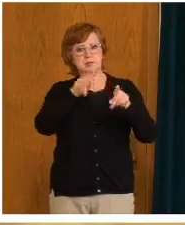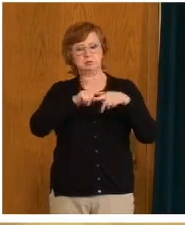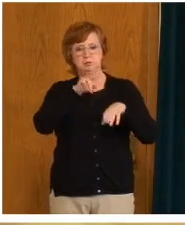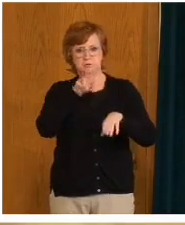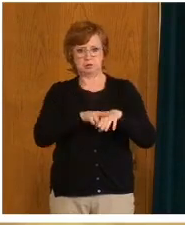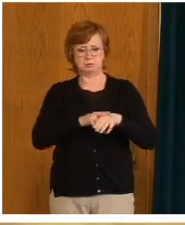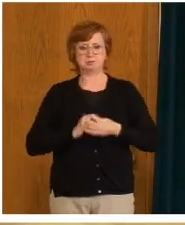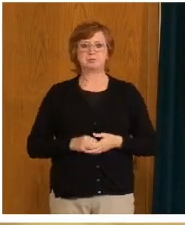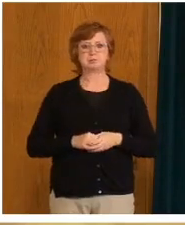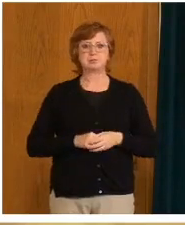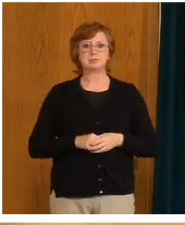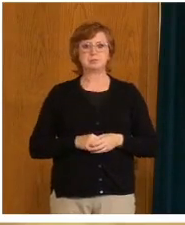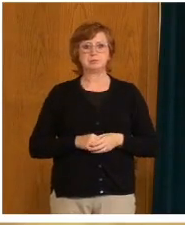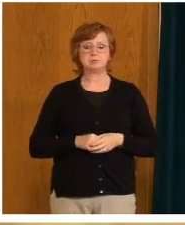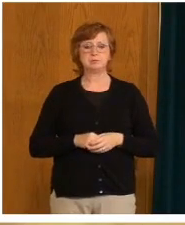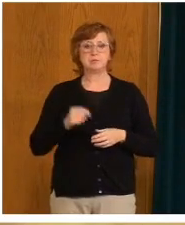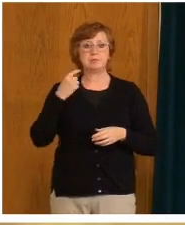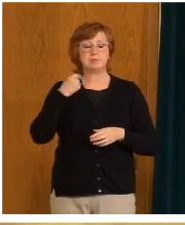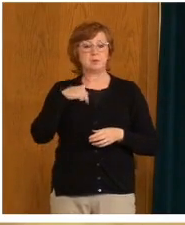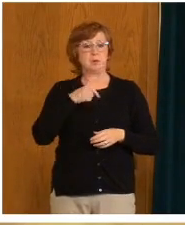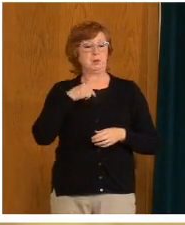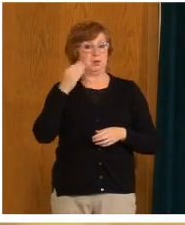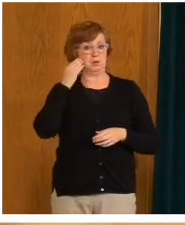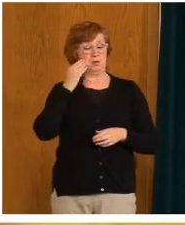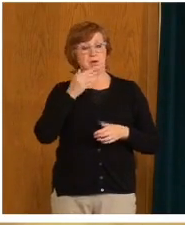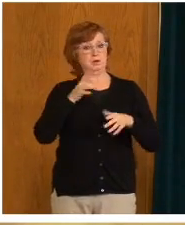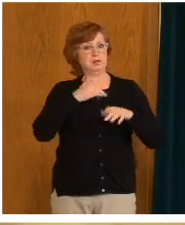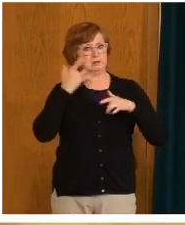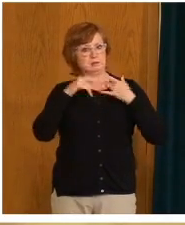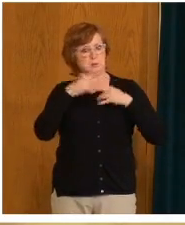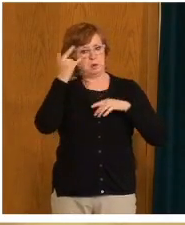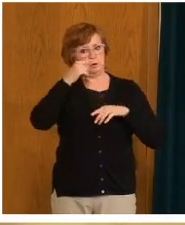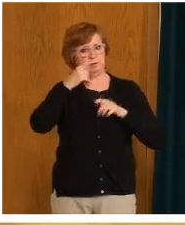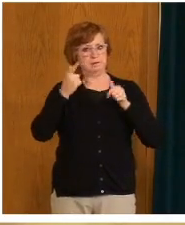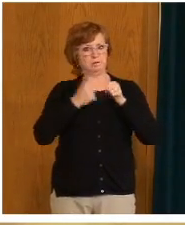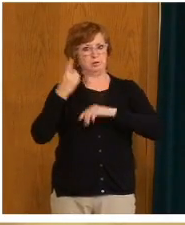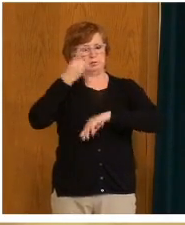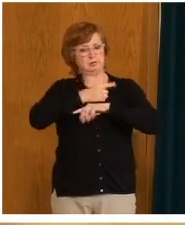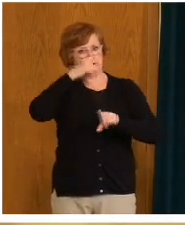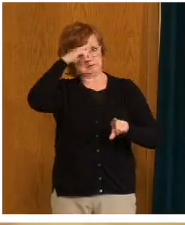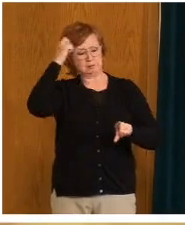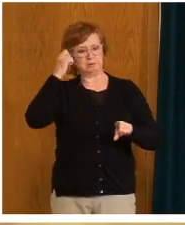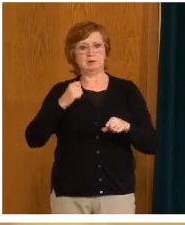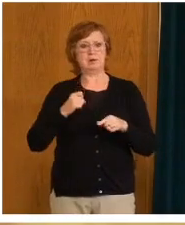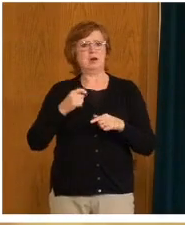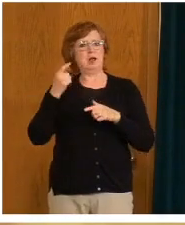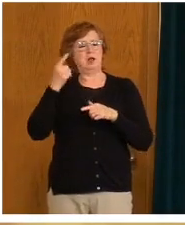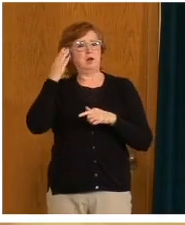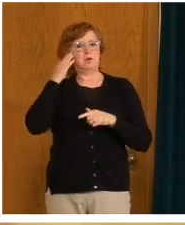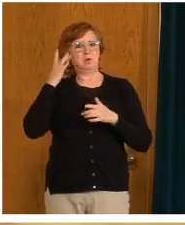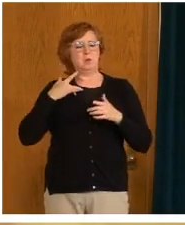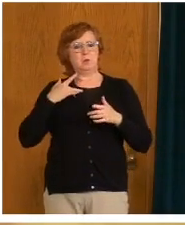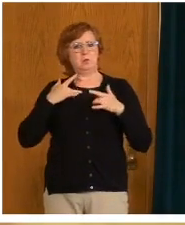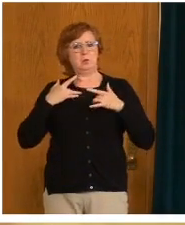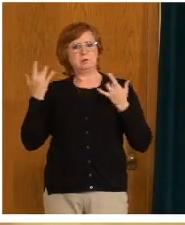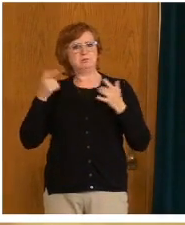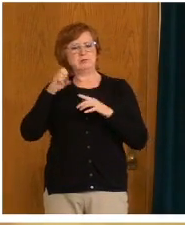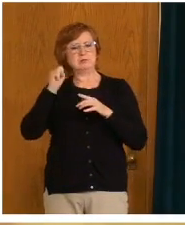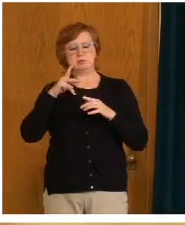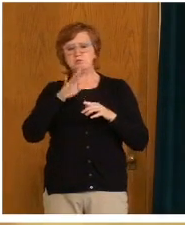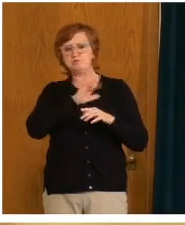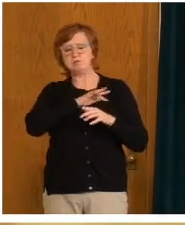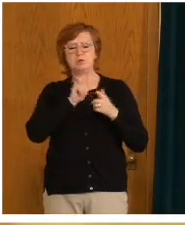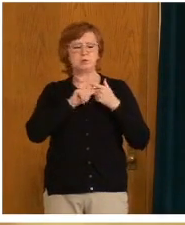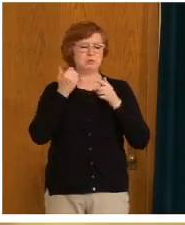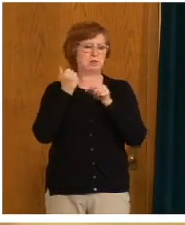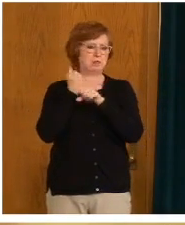province. One part of a great Saskatchewan summer is that all of the outdoor sports and the sports leagues that we have in this province,